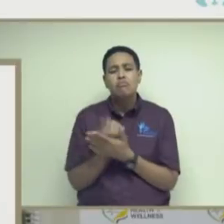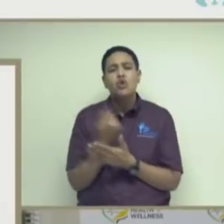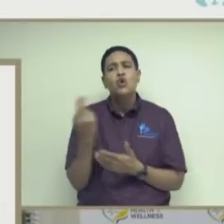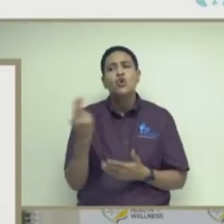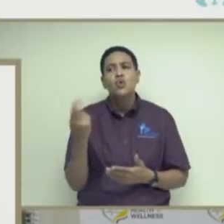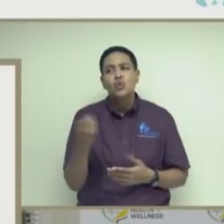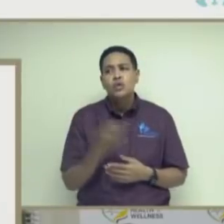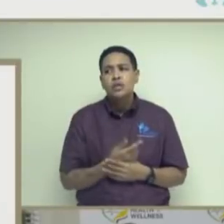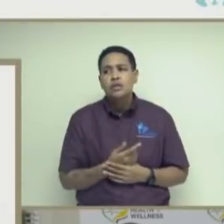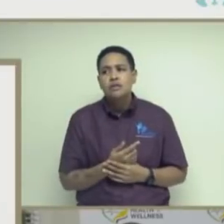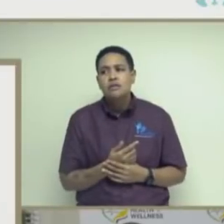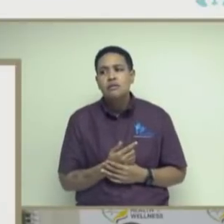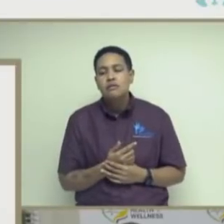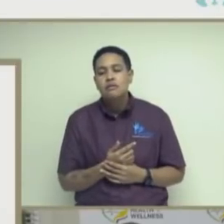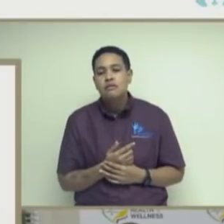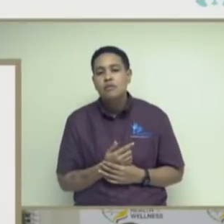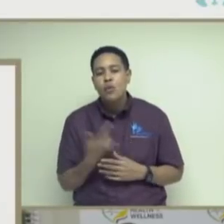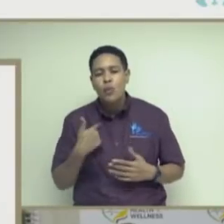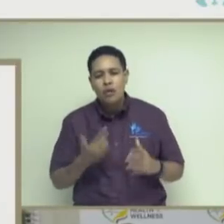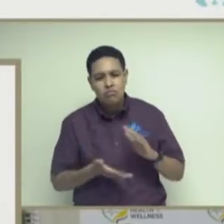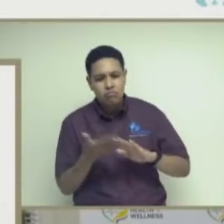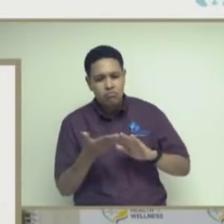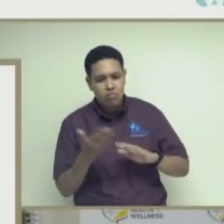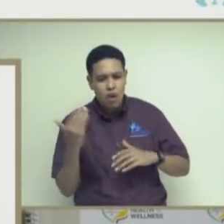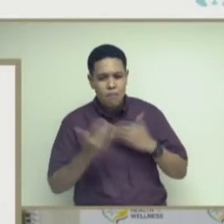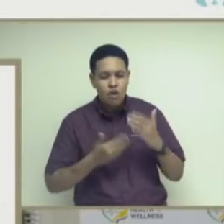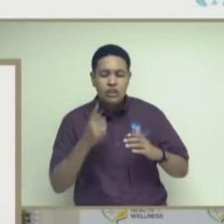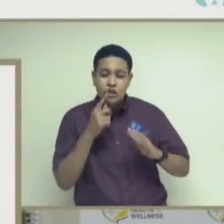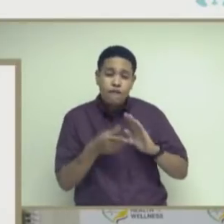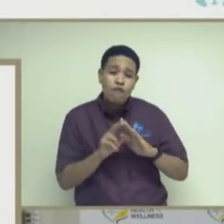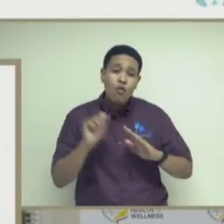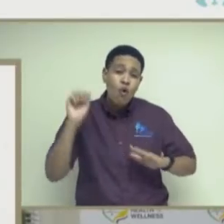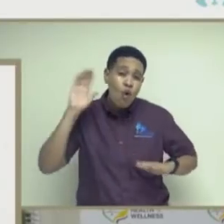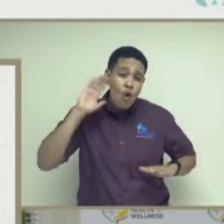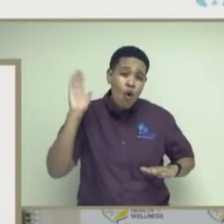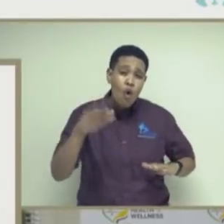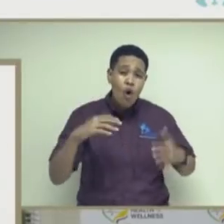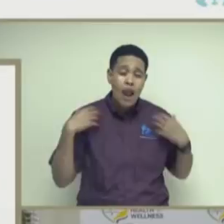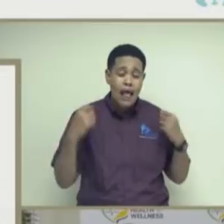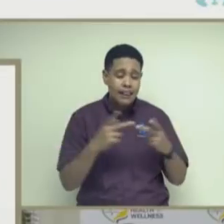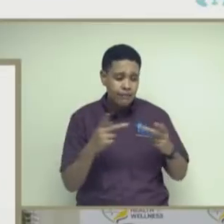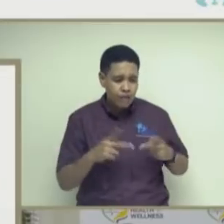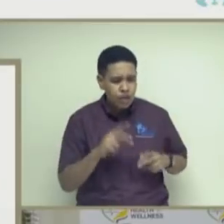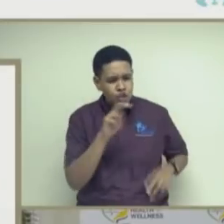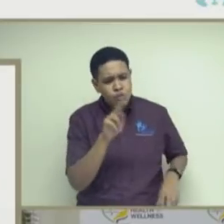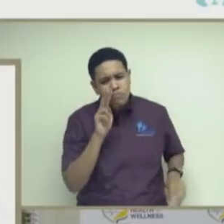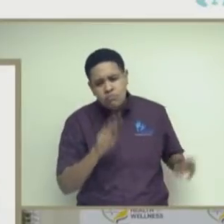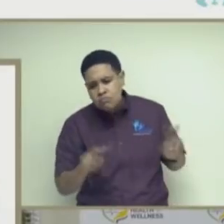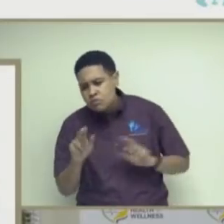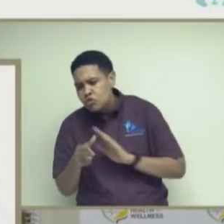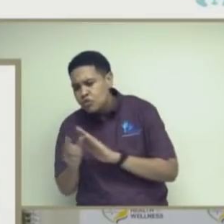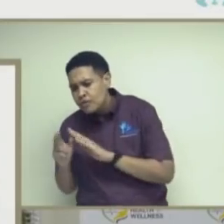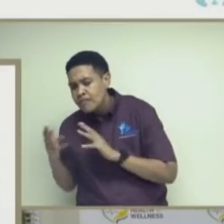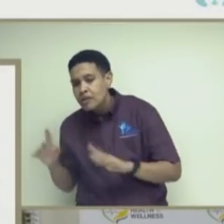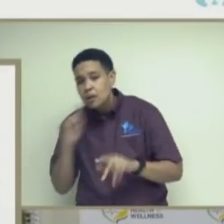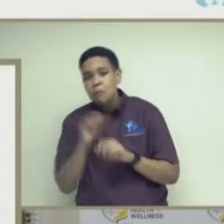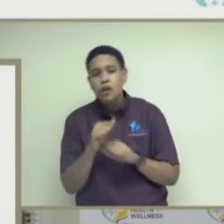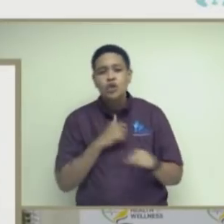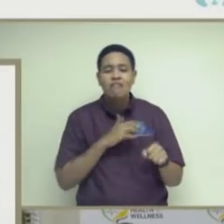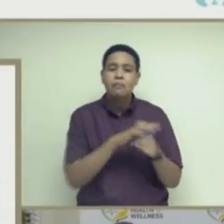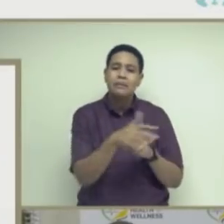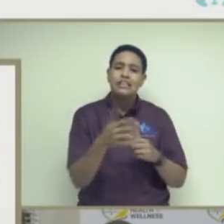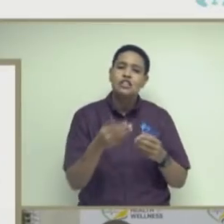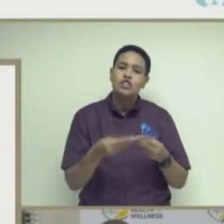have undergone a process of reviewing all our health facilities to ensure that we have adequate